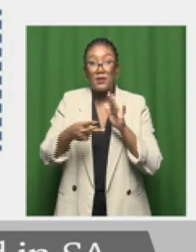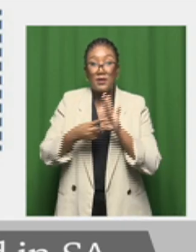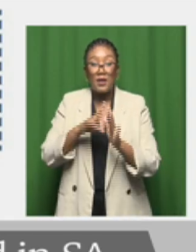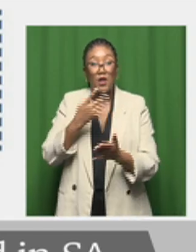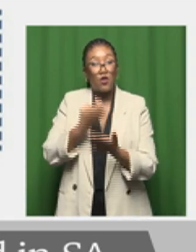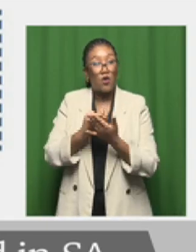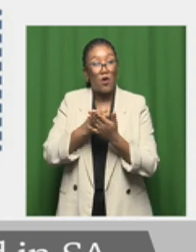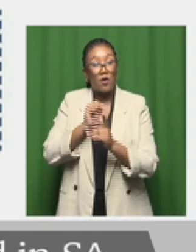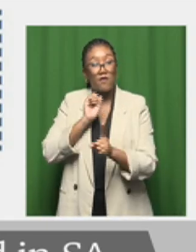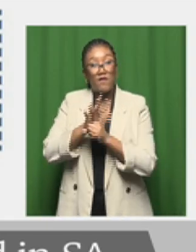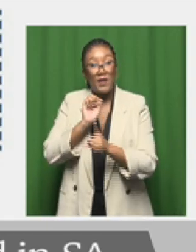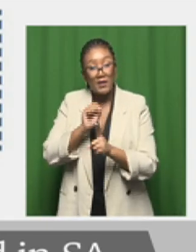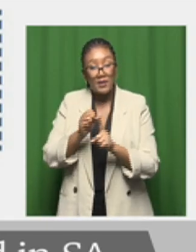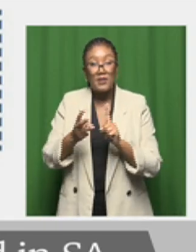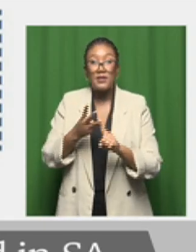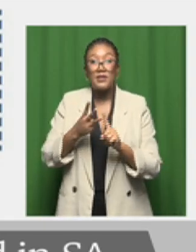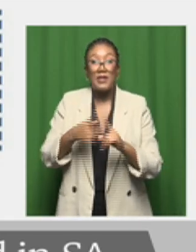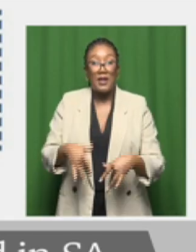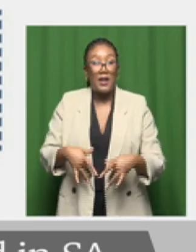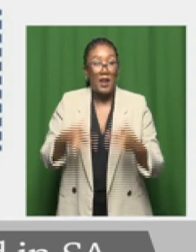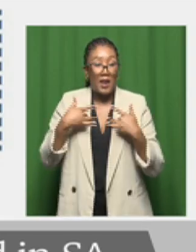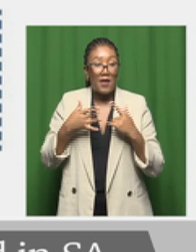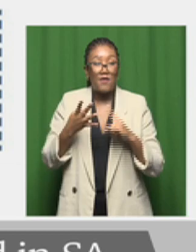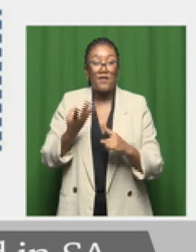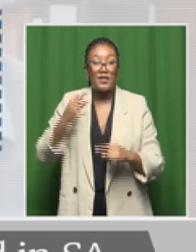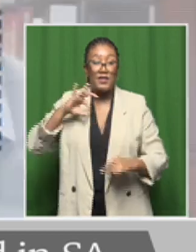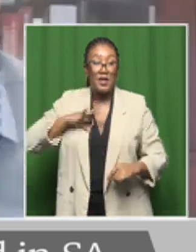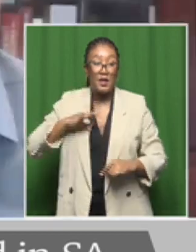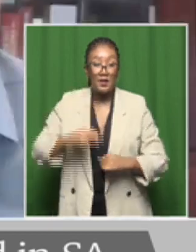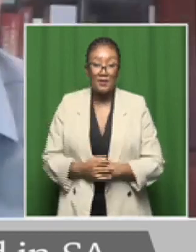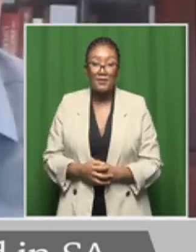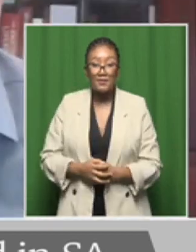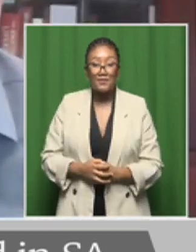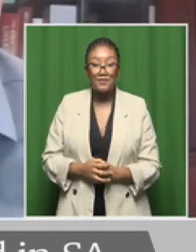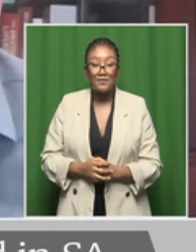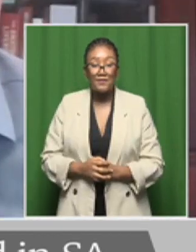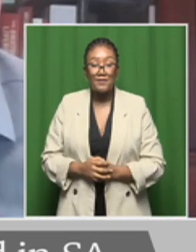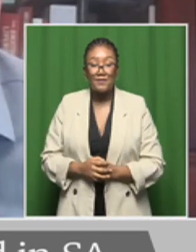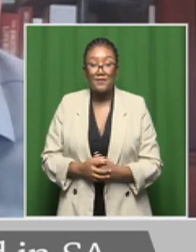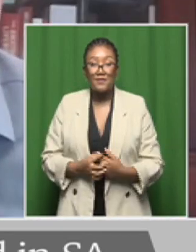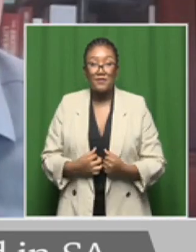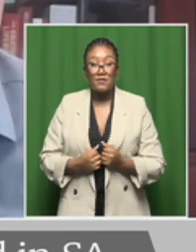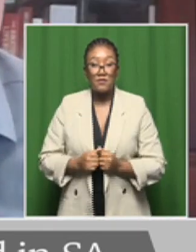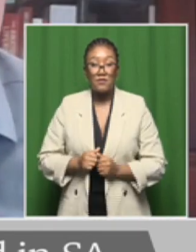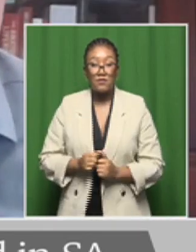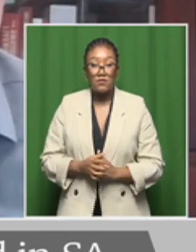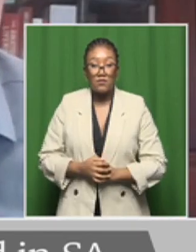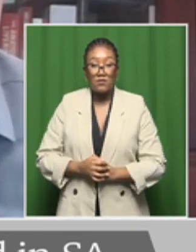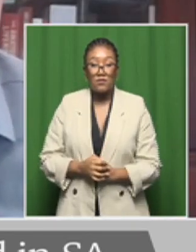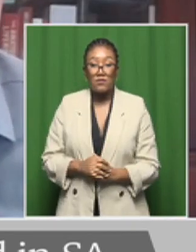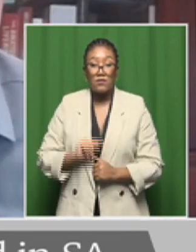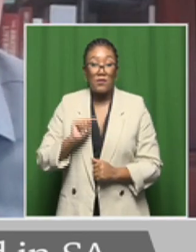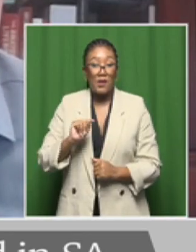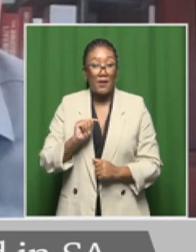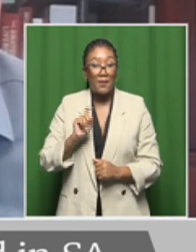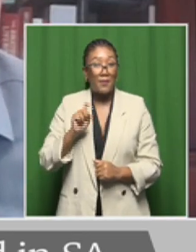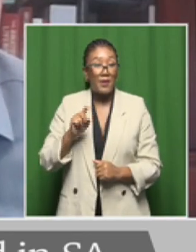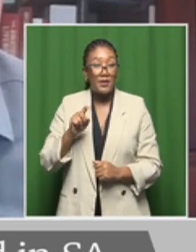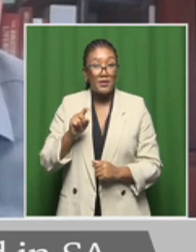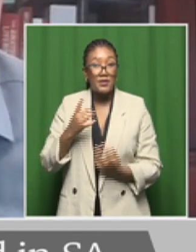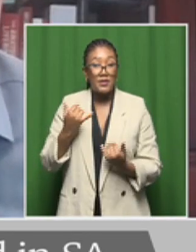lives and livelihoods, unfortunately. So, Stavros, as you say, we need to bring this under